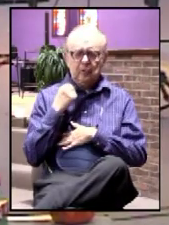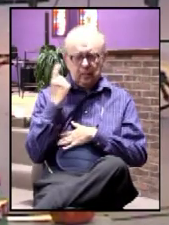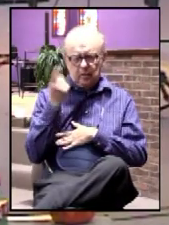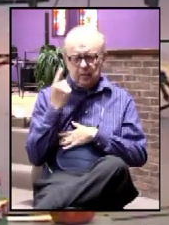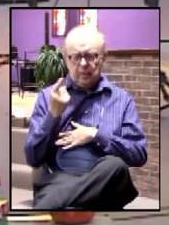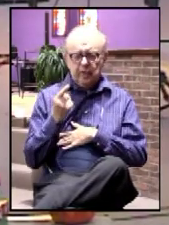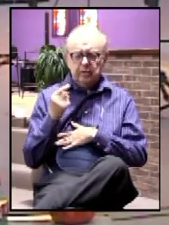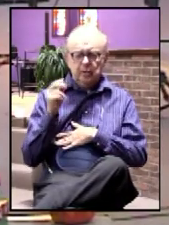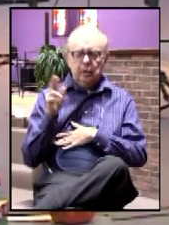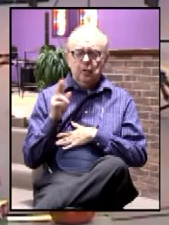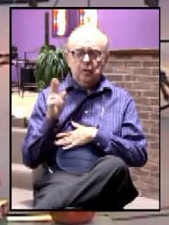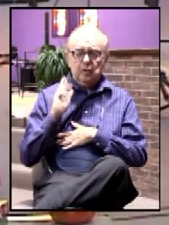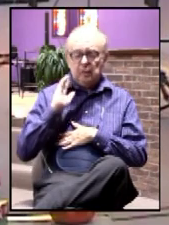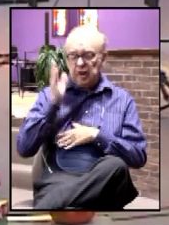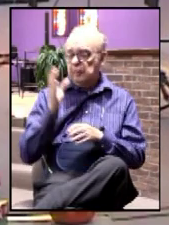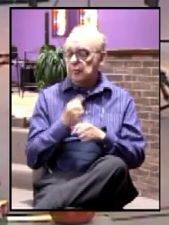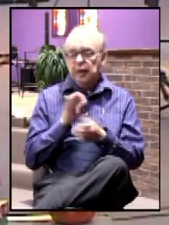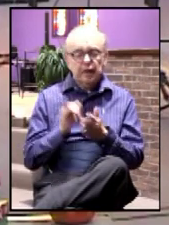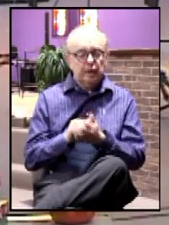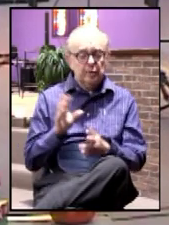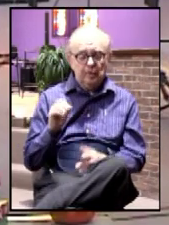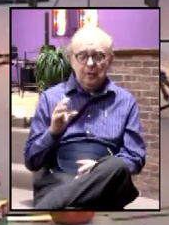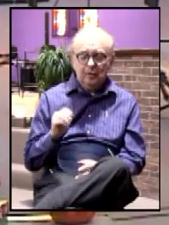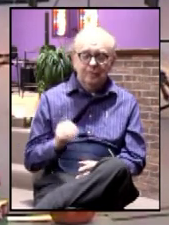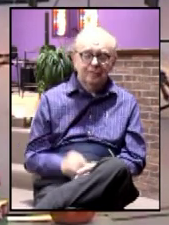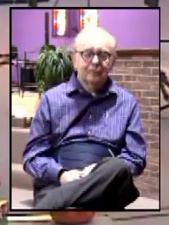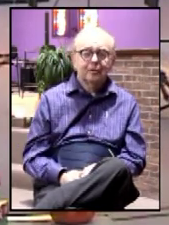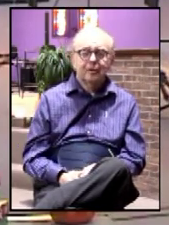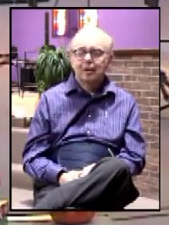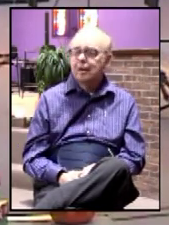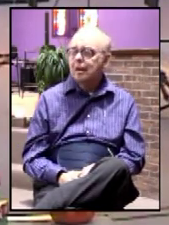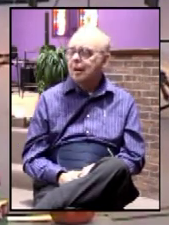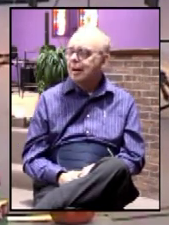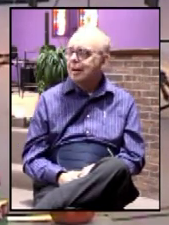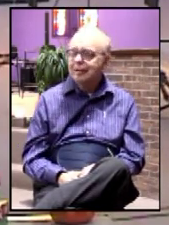don't think Mr. Rogers is going to win.